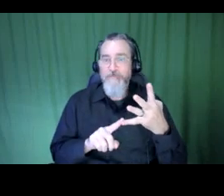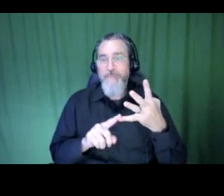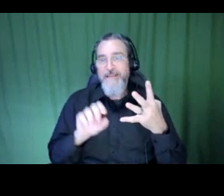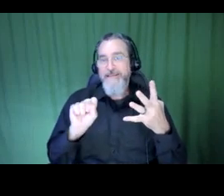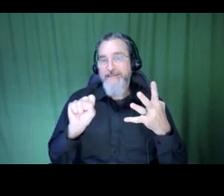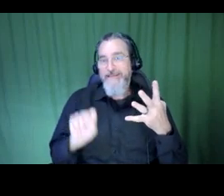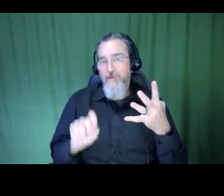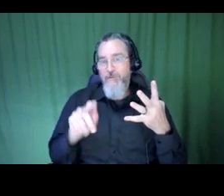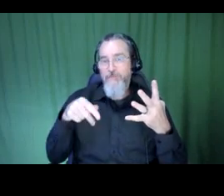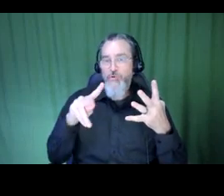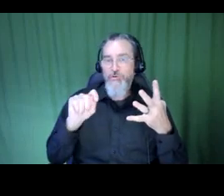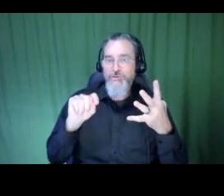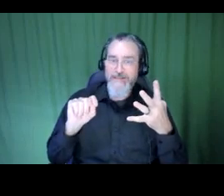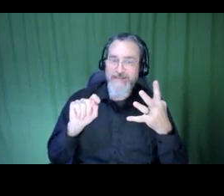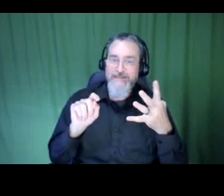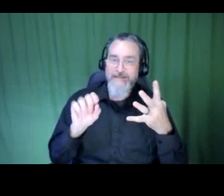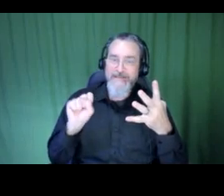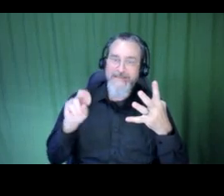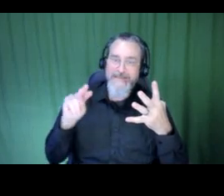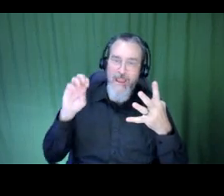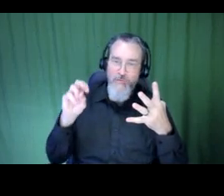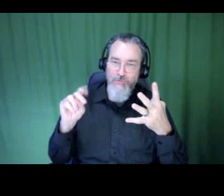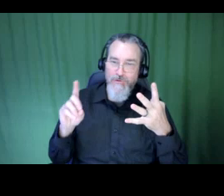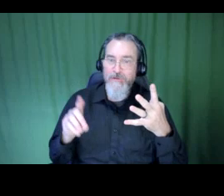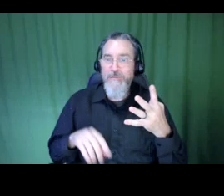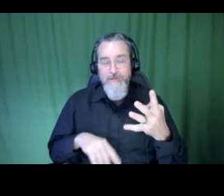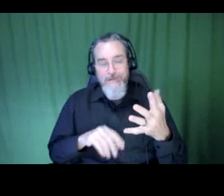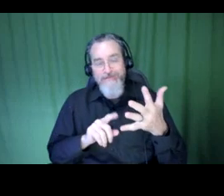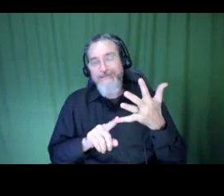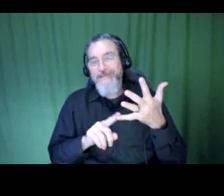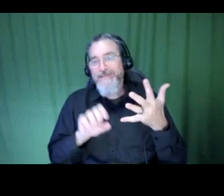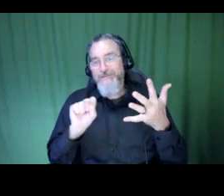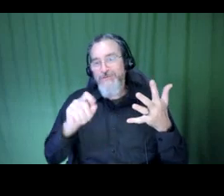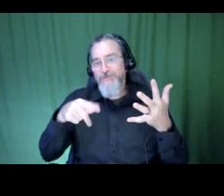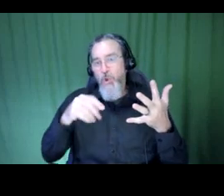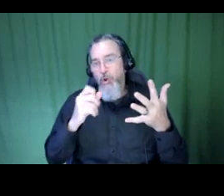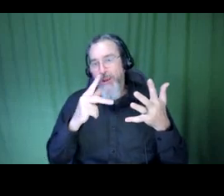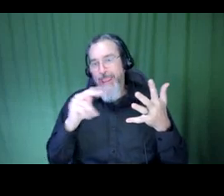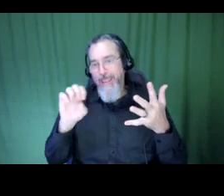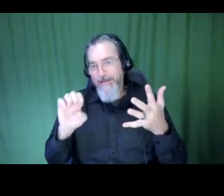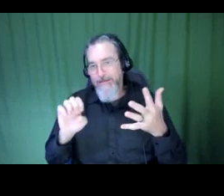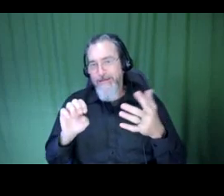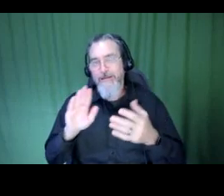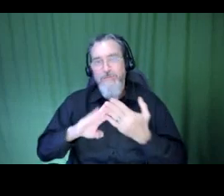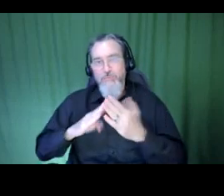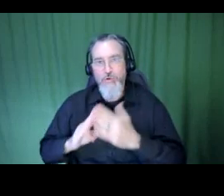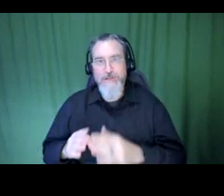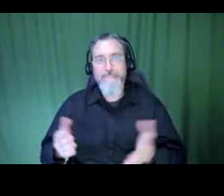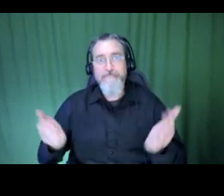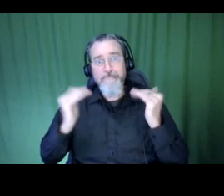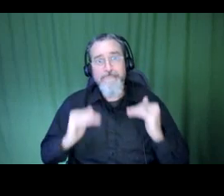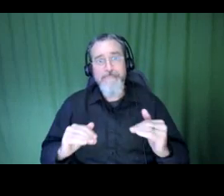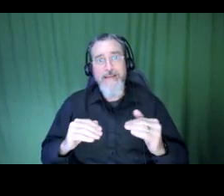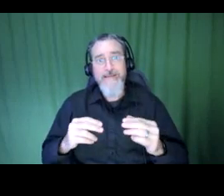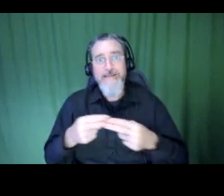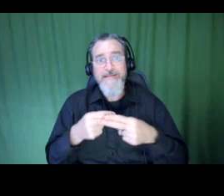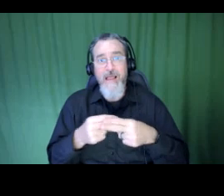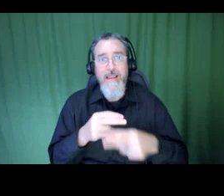Community College and Wenatchee Valley College with the Cawville Tribes. And I think it's on to Irene, next slide.